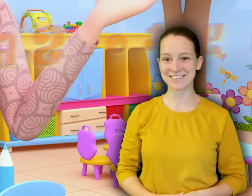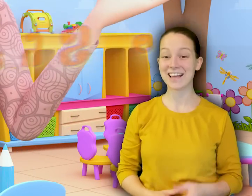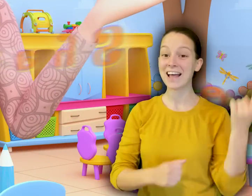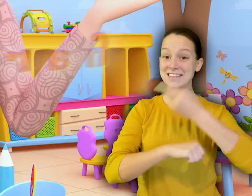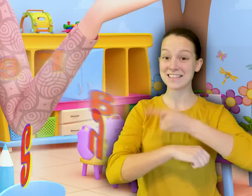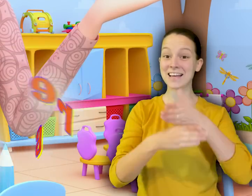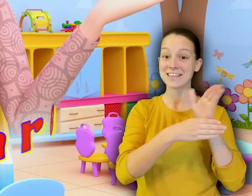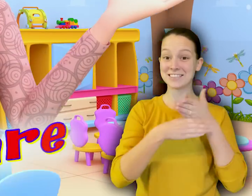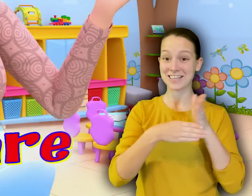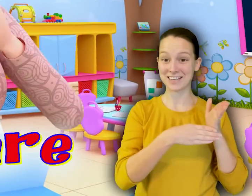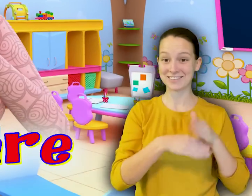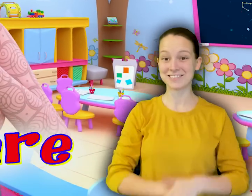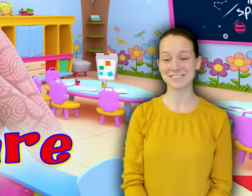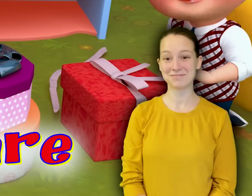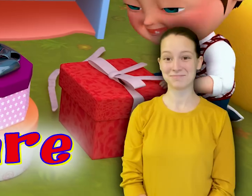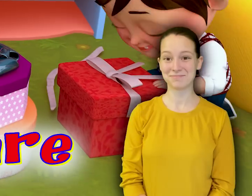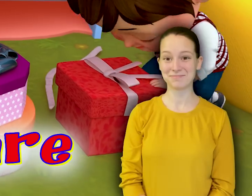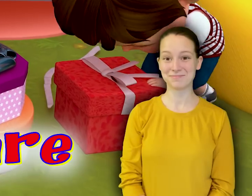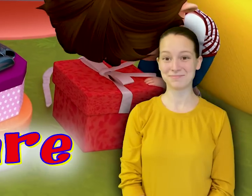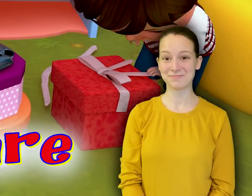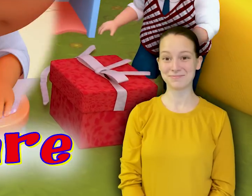bill a day to